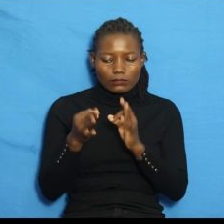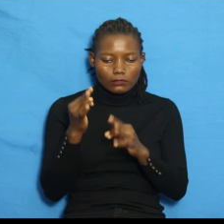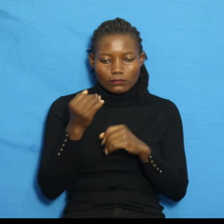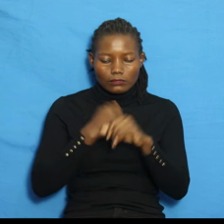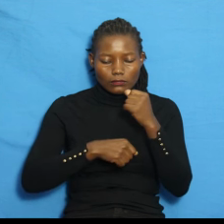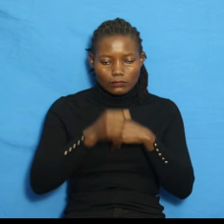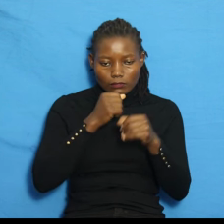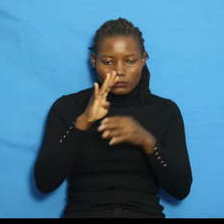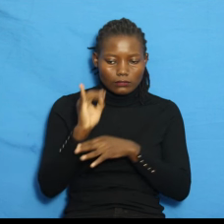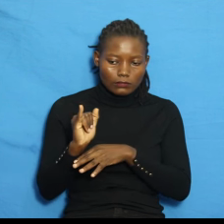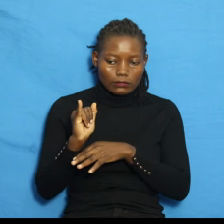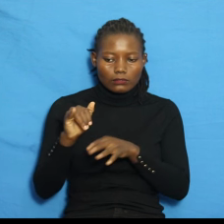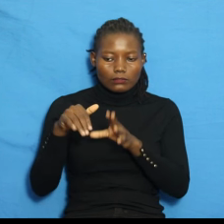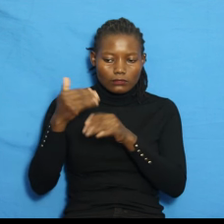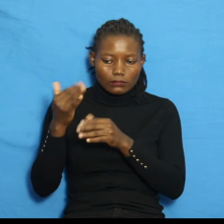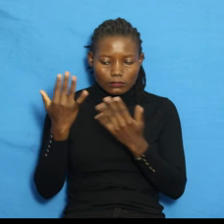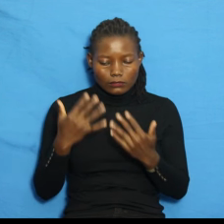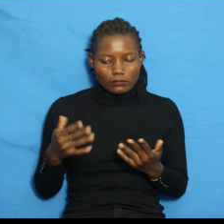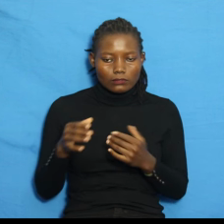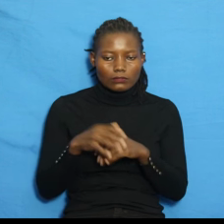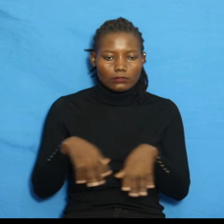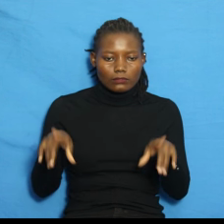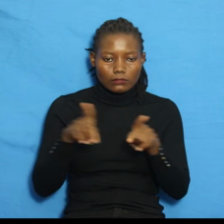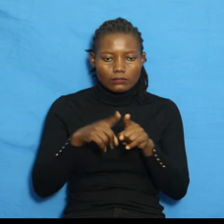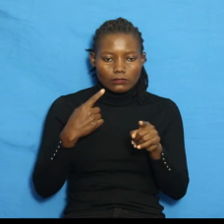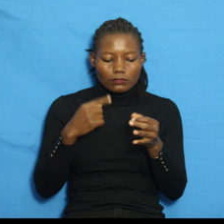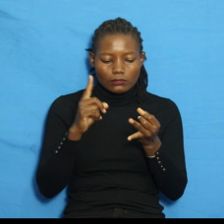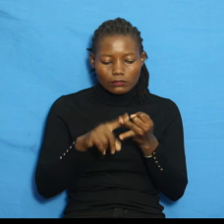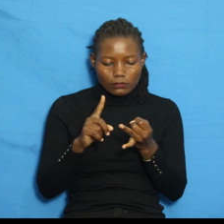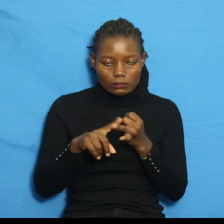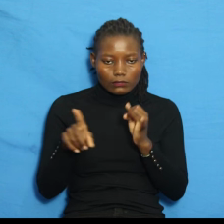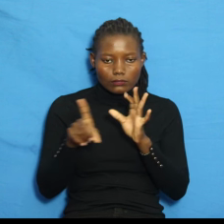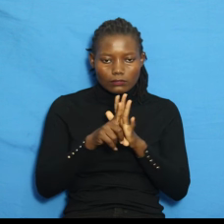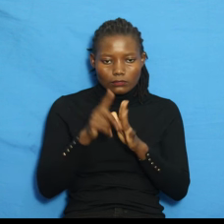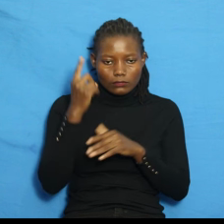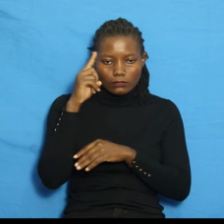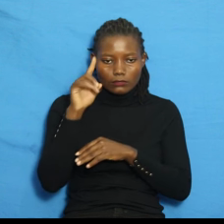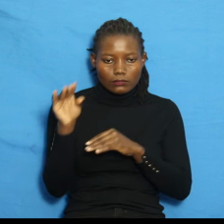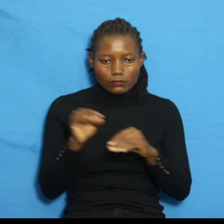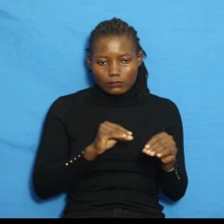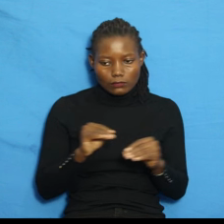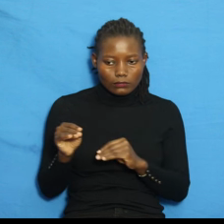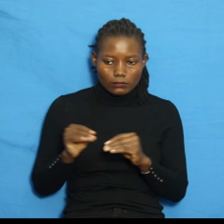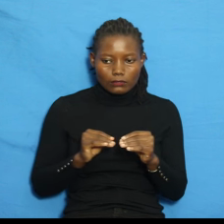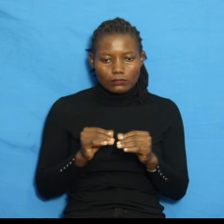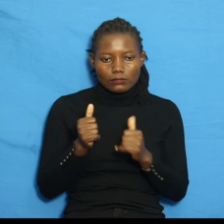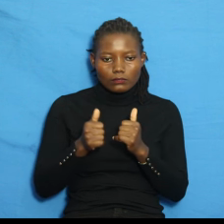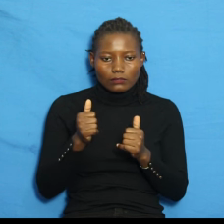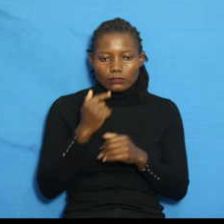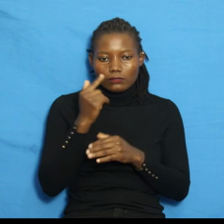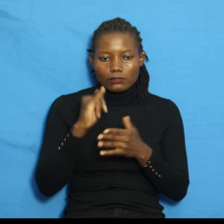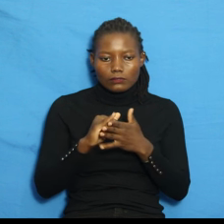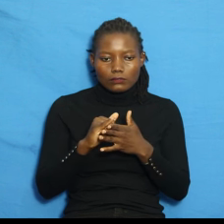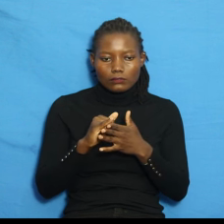same direction unless acted upon by an outside force. You have the second law, the law